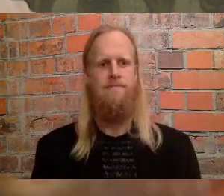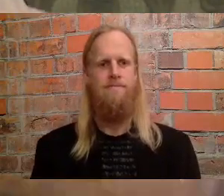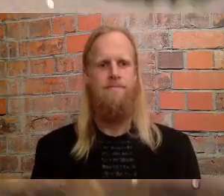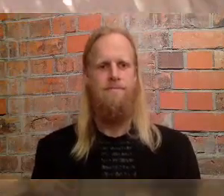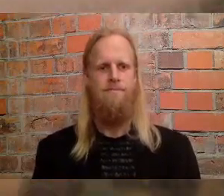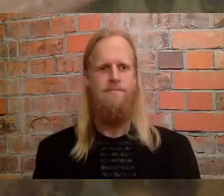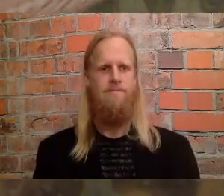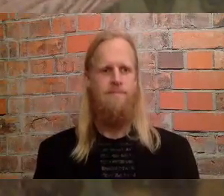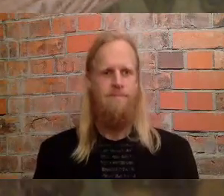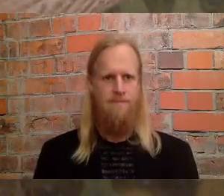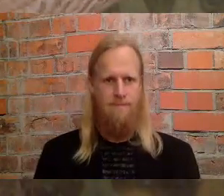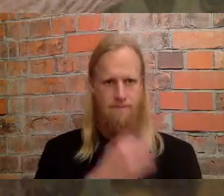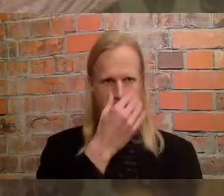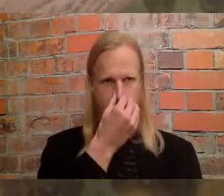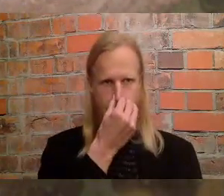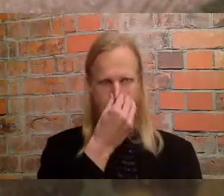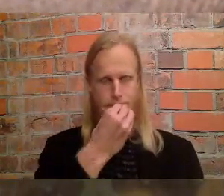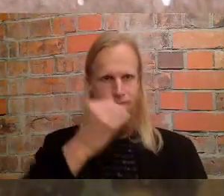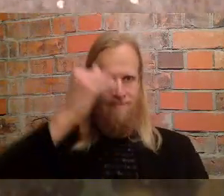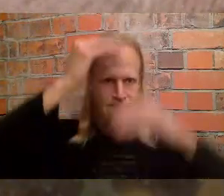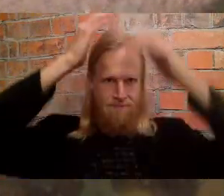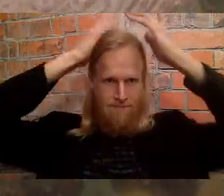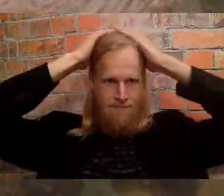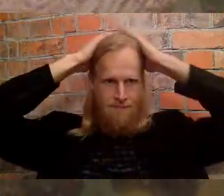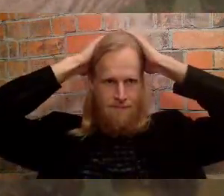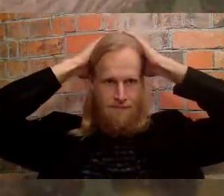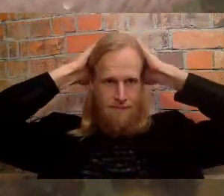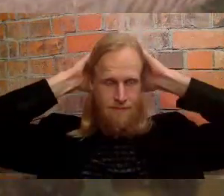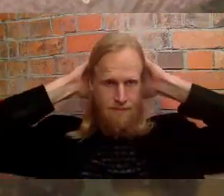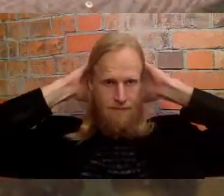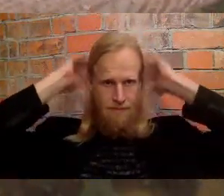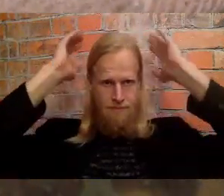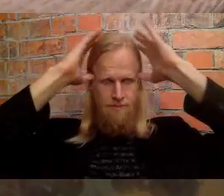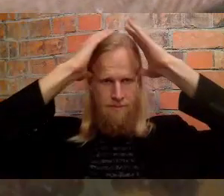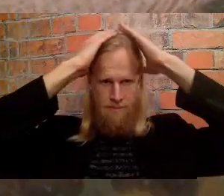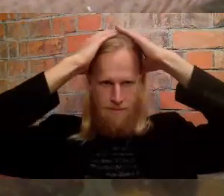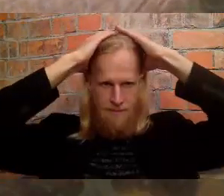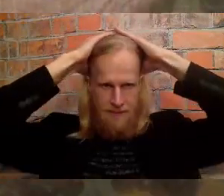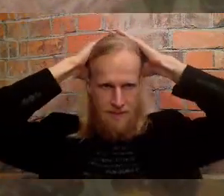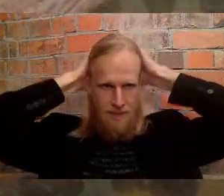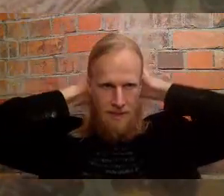Tapping the top of the head. It's just easier not to know